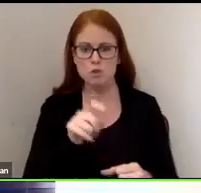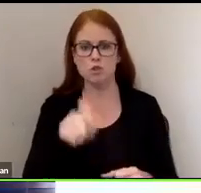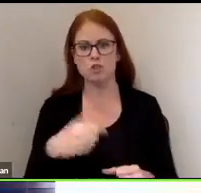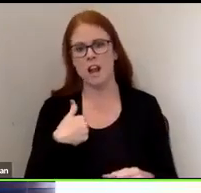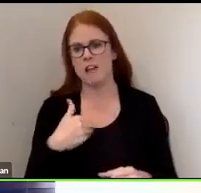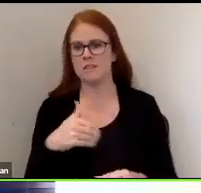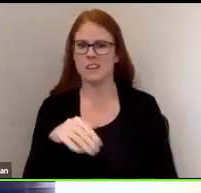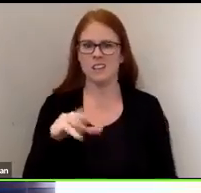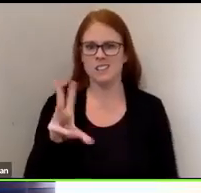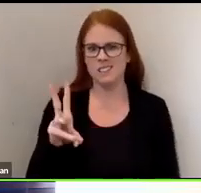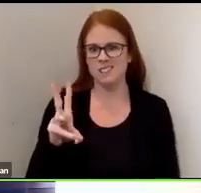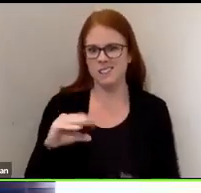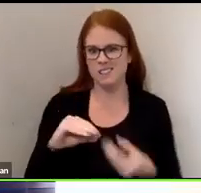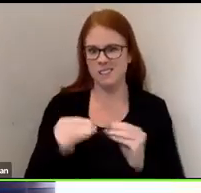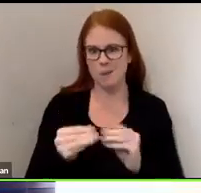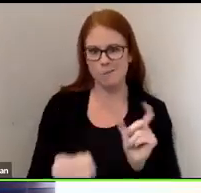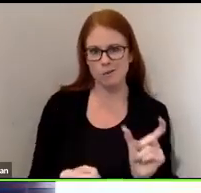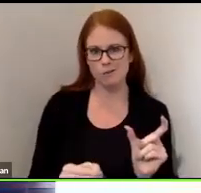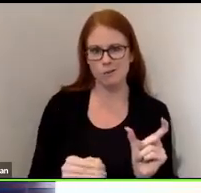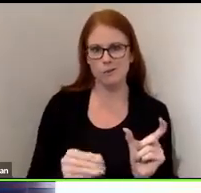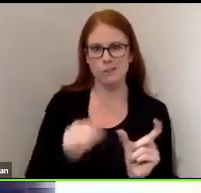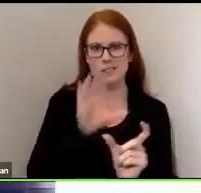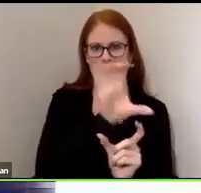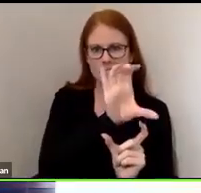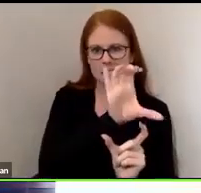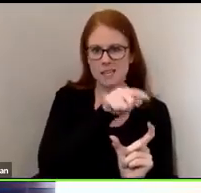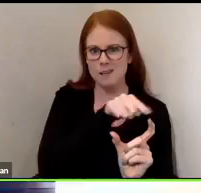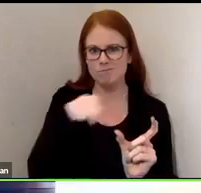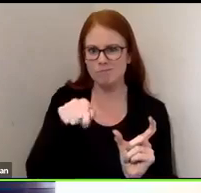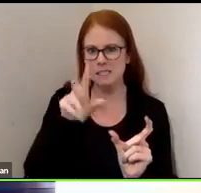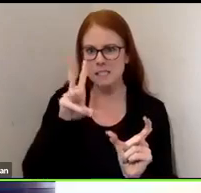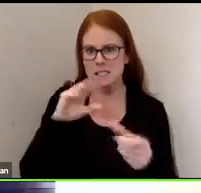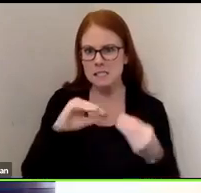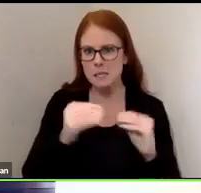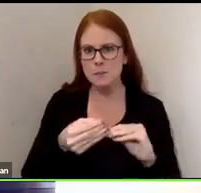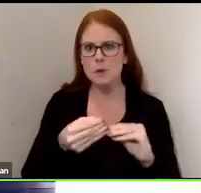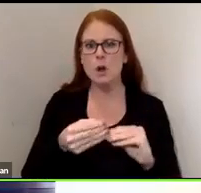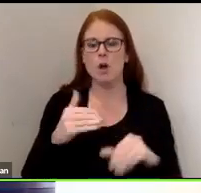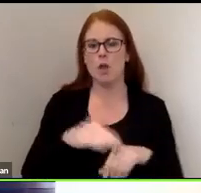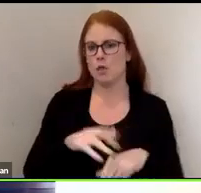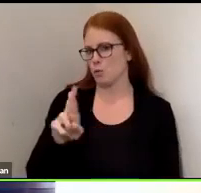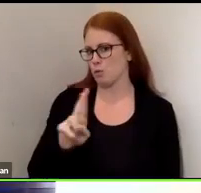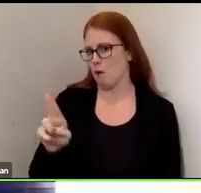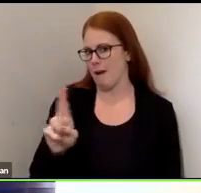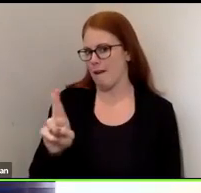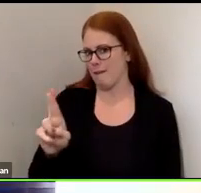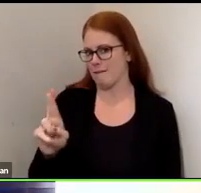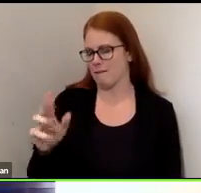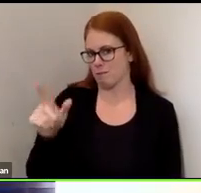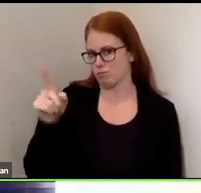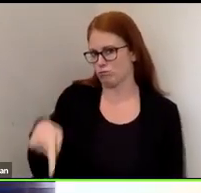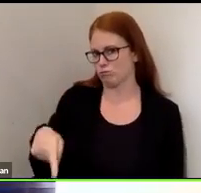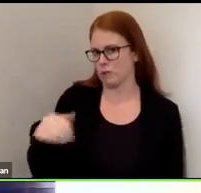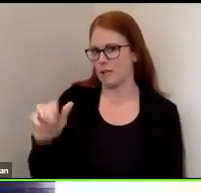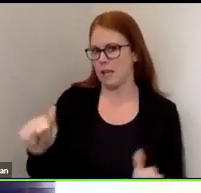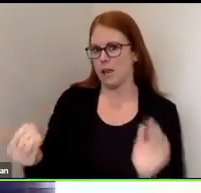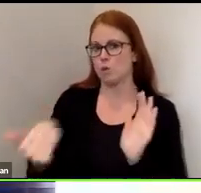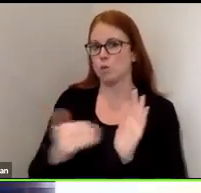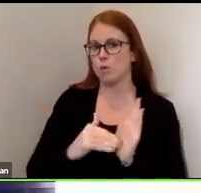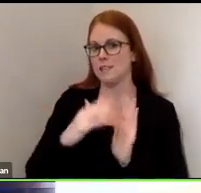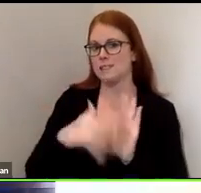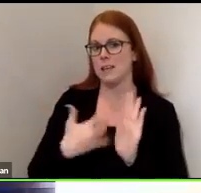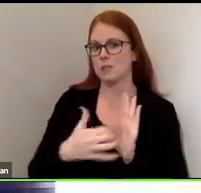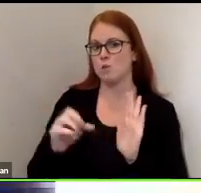about a 6-digit code. I think they all start with the letter C on there. On the right-hand side of that email, there are options to either reschedule or